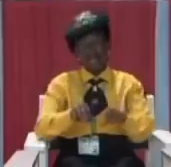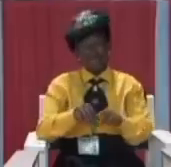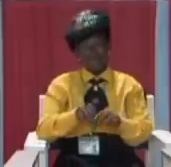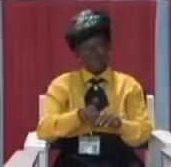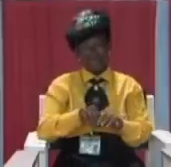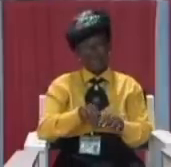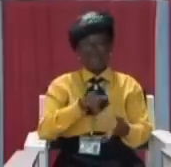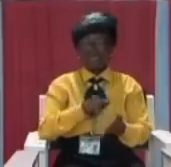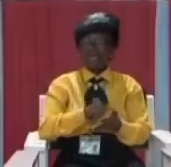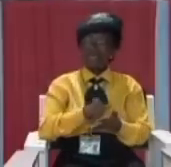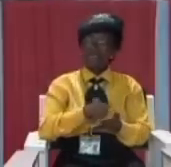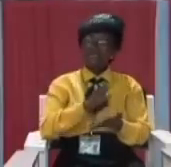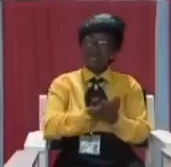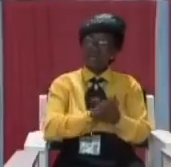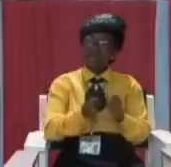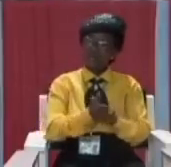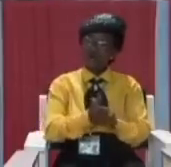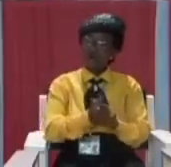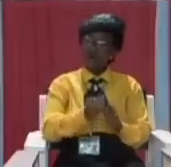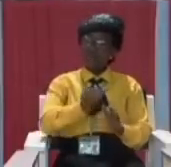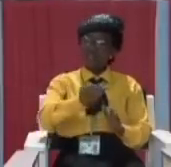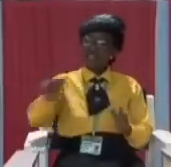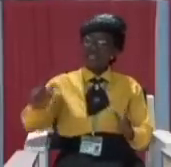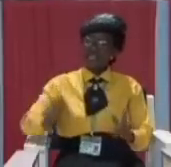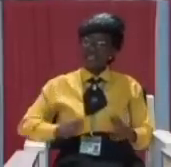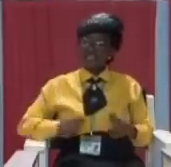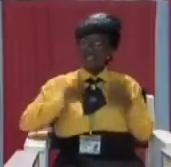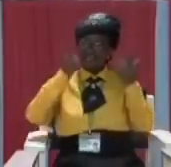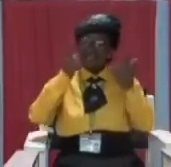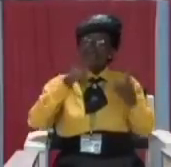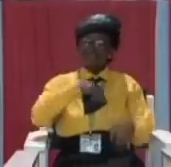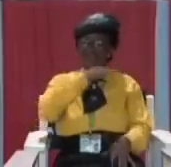He became a living soul.